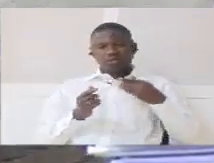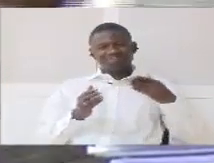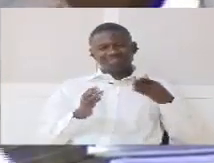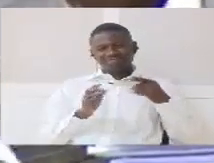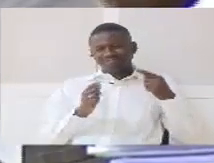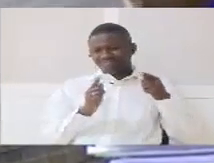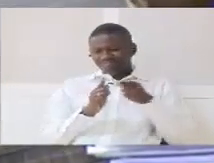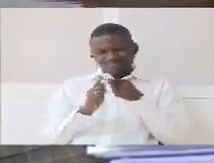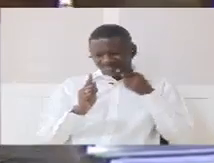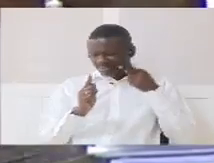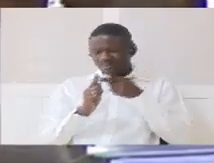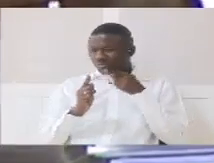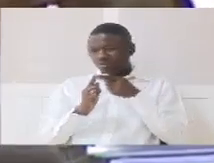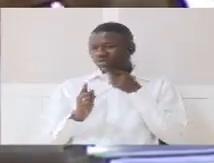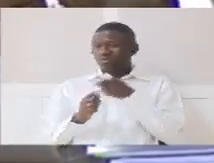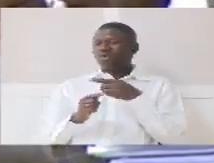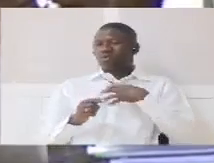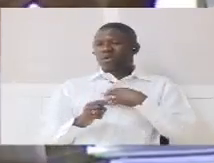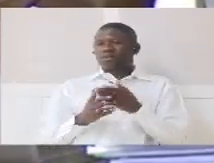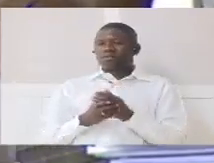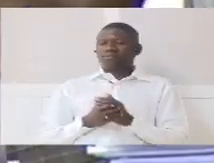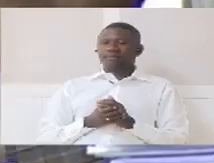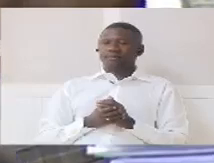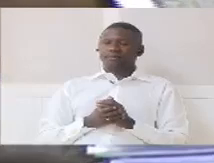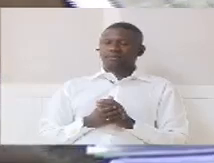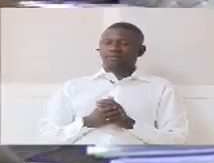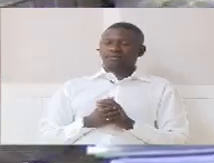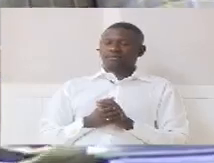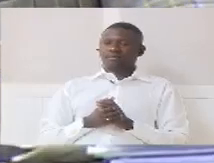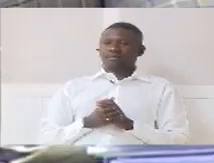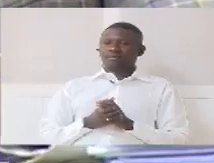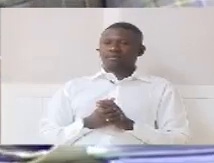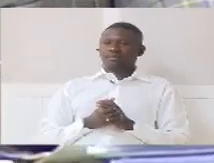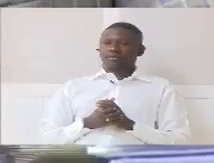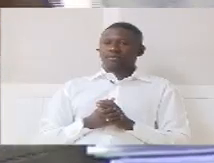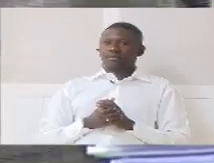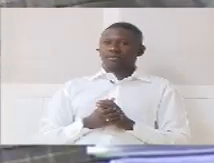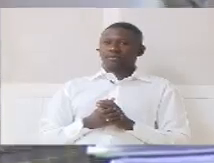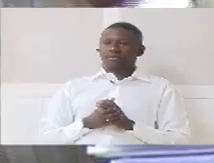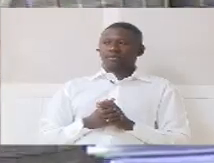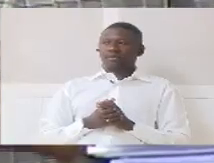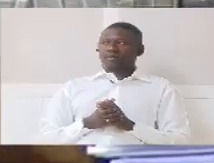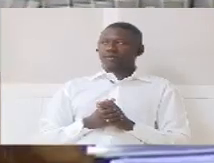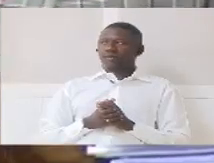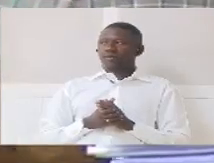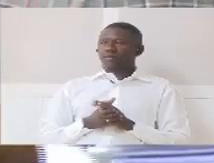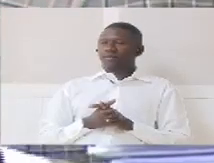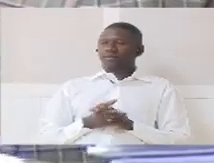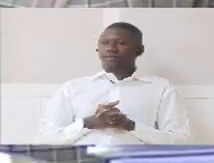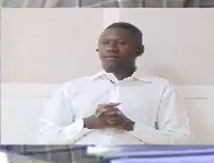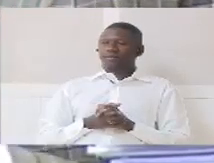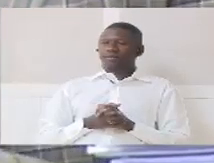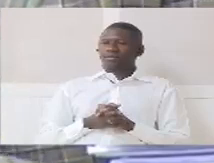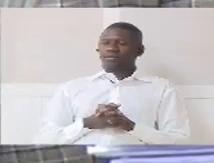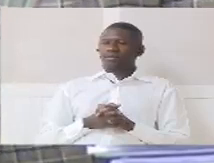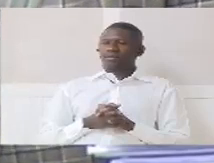Yes, so now let's move to the issue of, perhaps before I leave prison